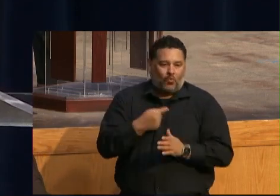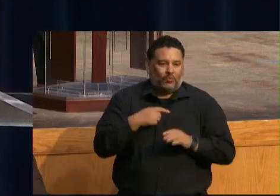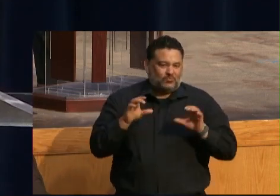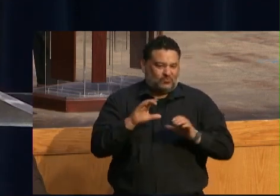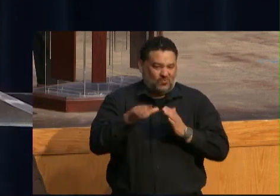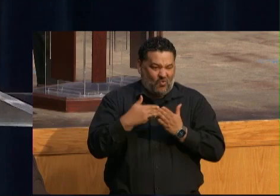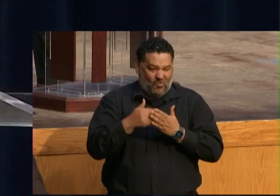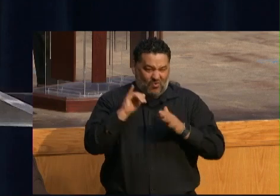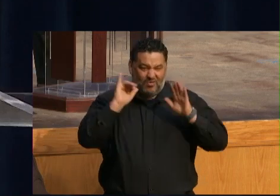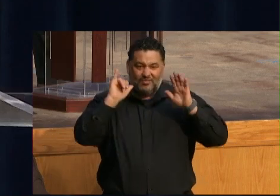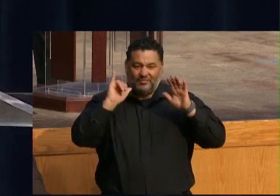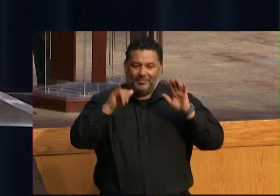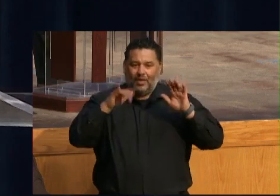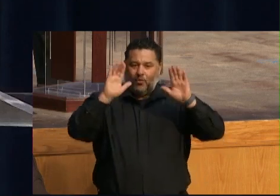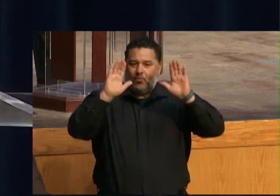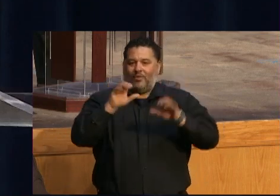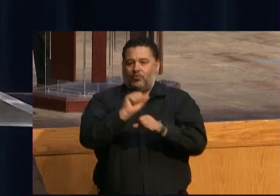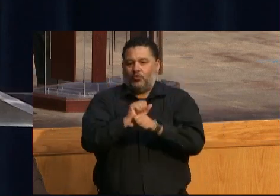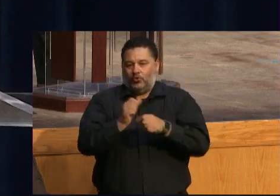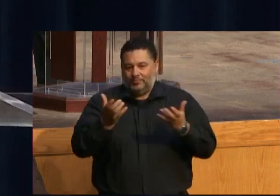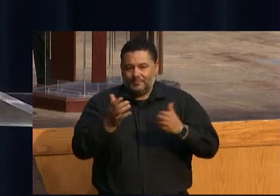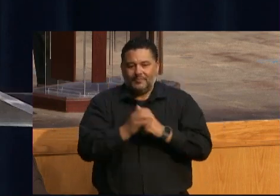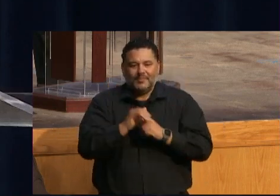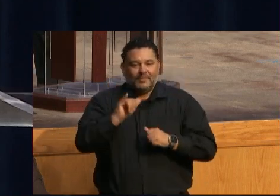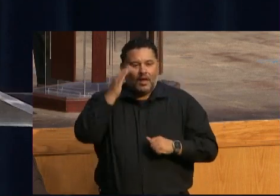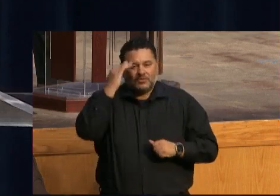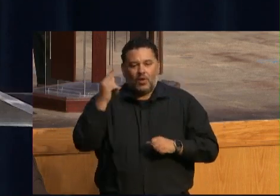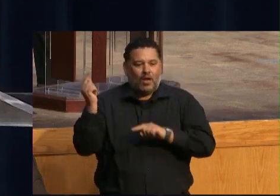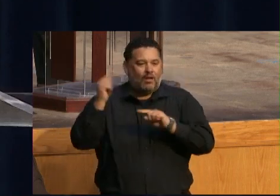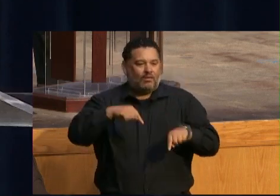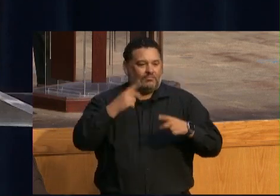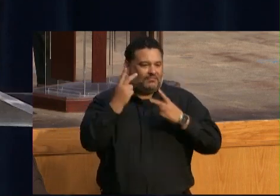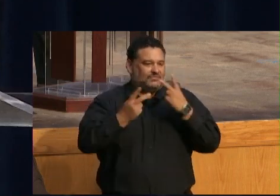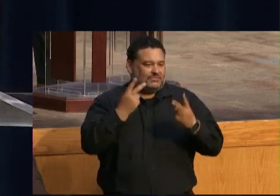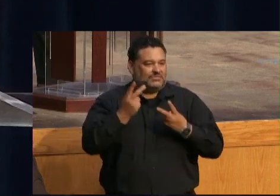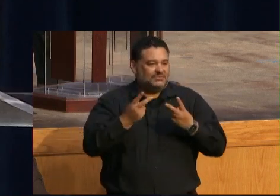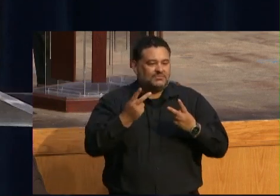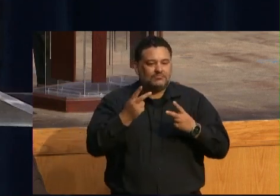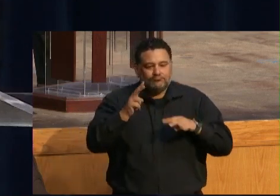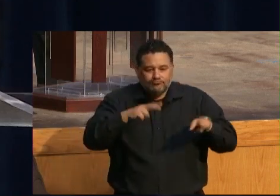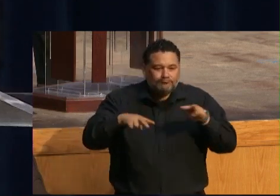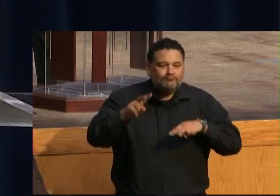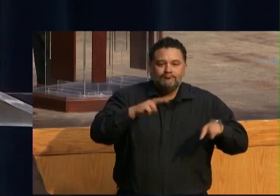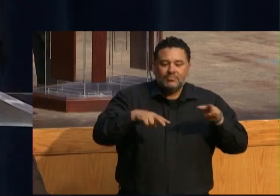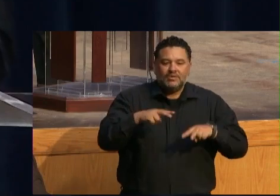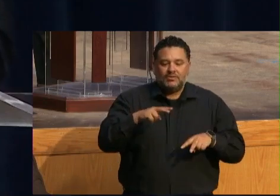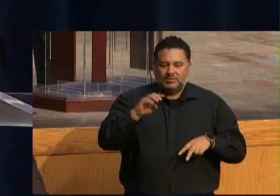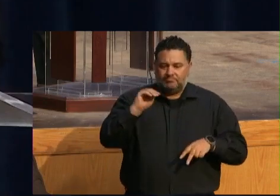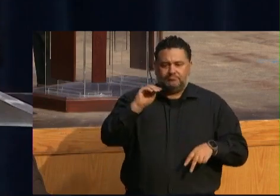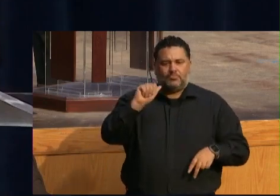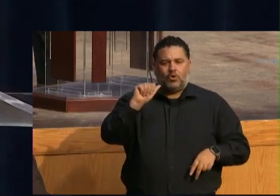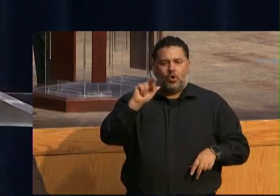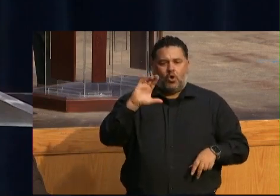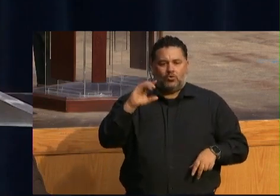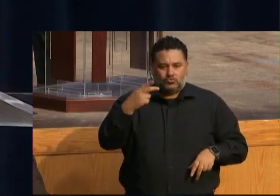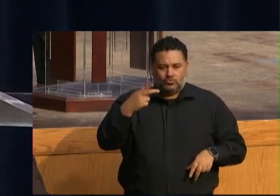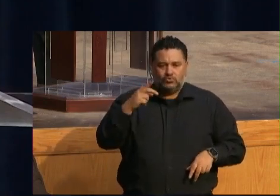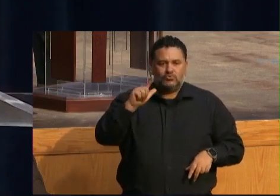work. And that's really what the visit is about, you know, when it comes. It comes in March